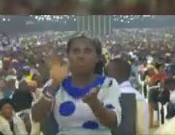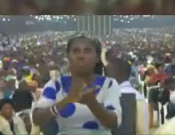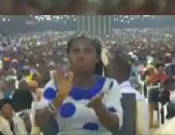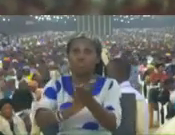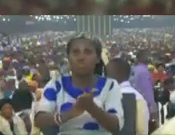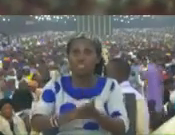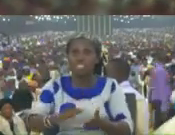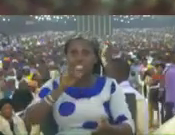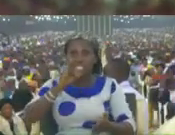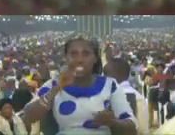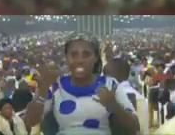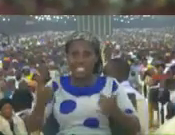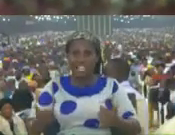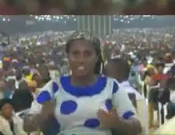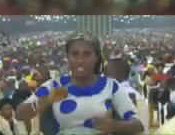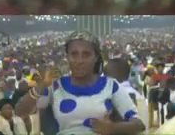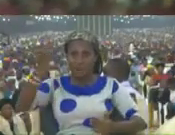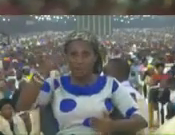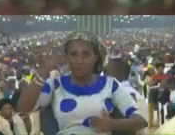is now the governor general.